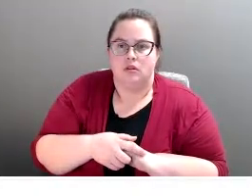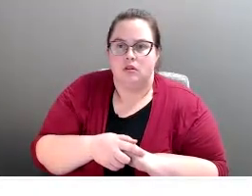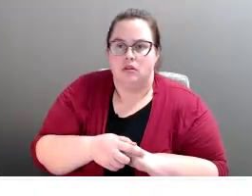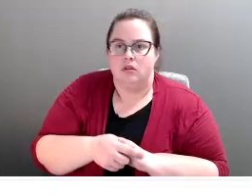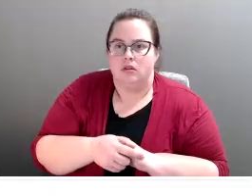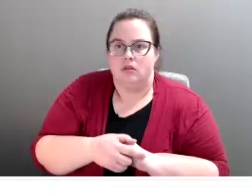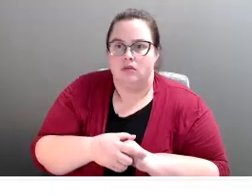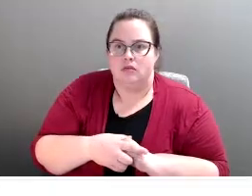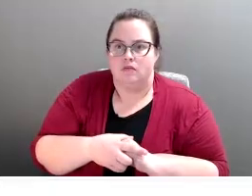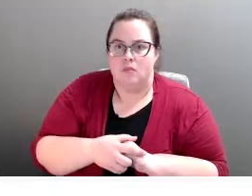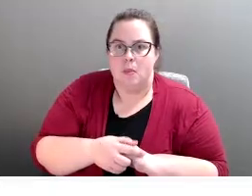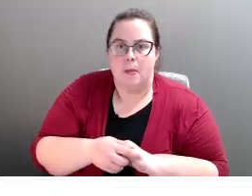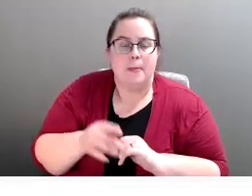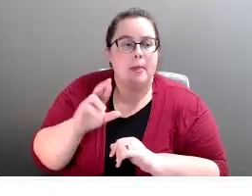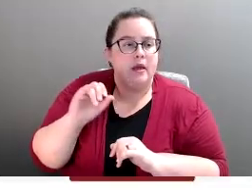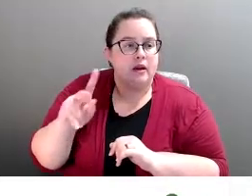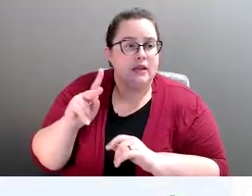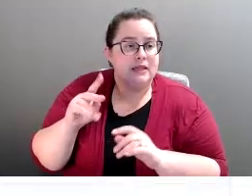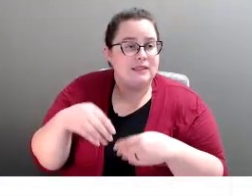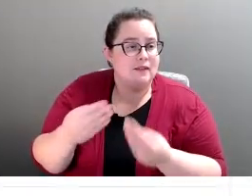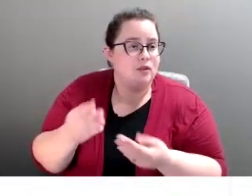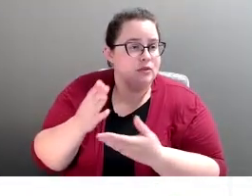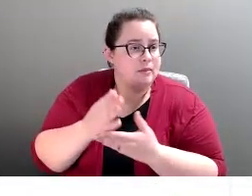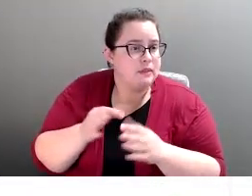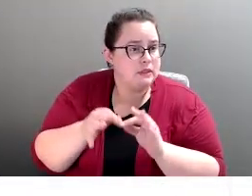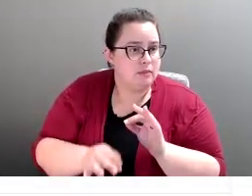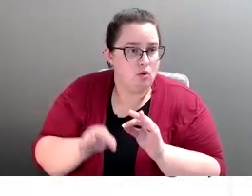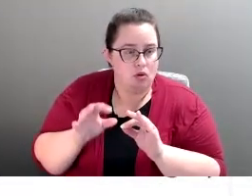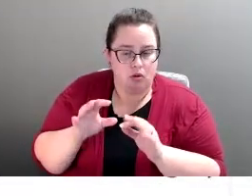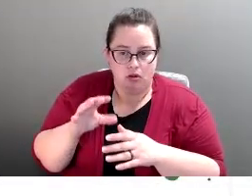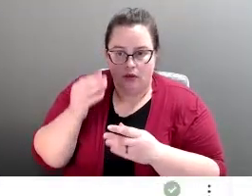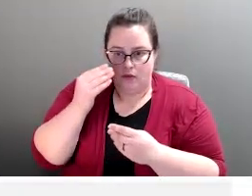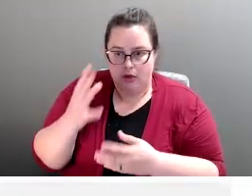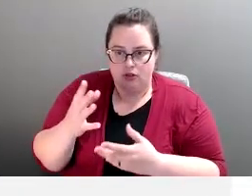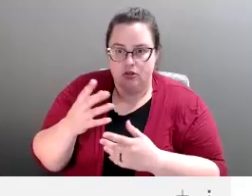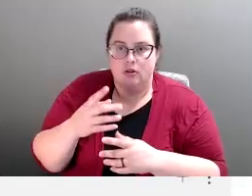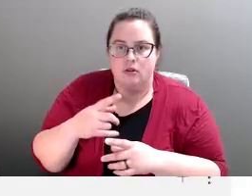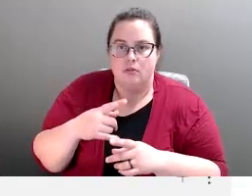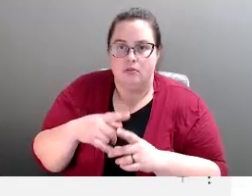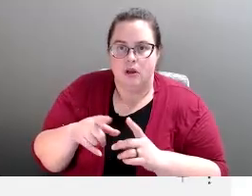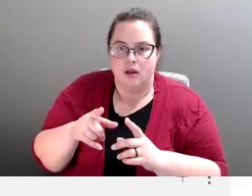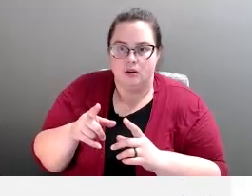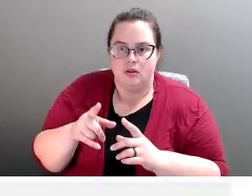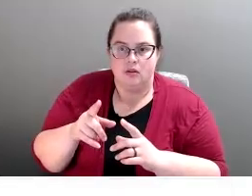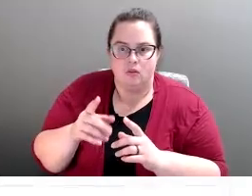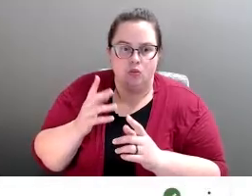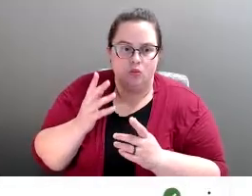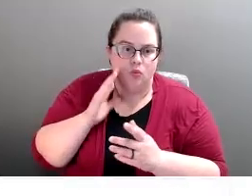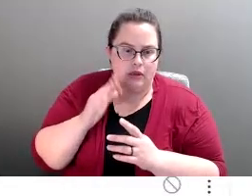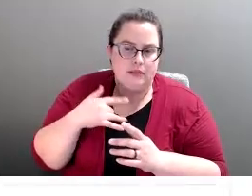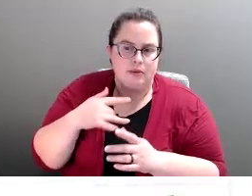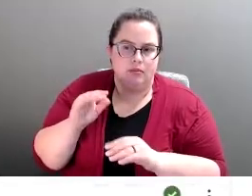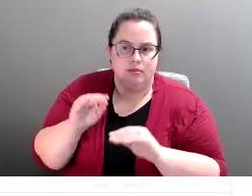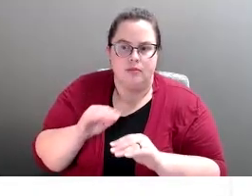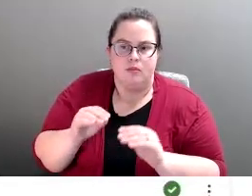Imagine that you could definitely have, and I know Wes would feel this, is definitely a lot more content in there. He's just trying to show you